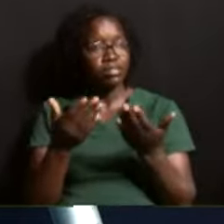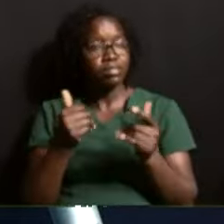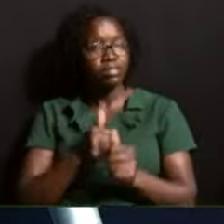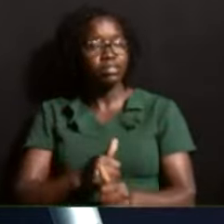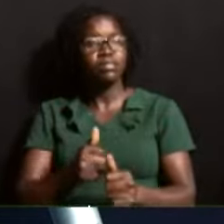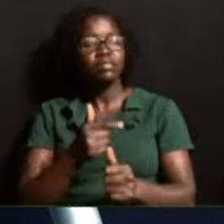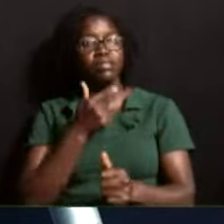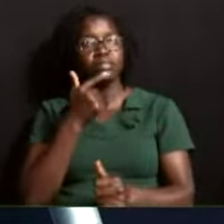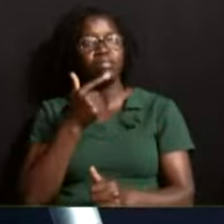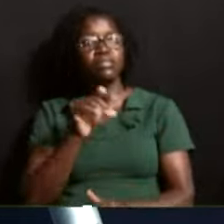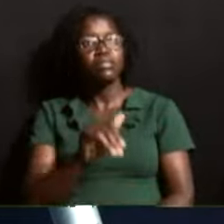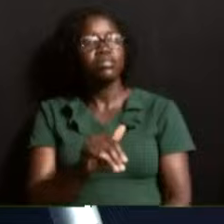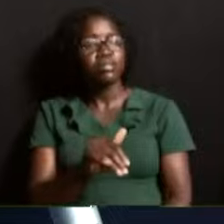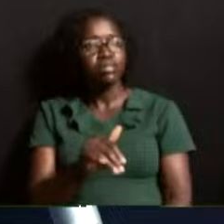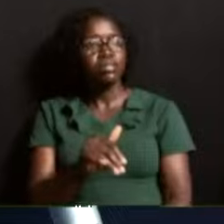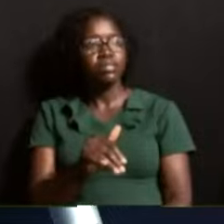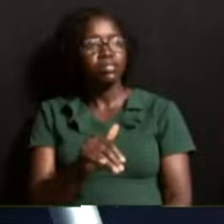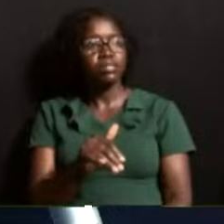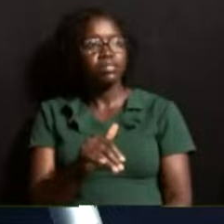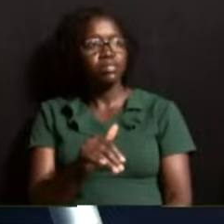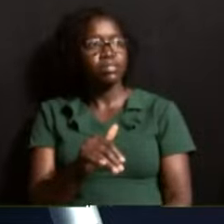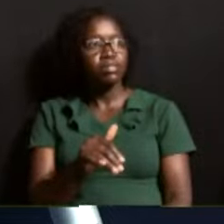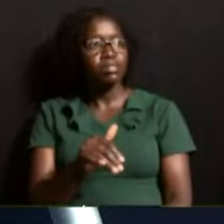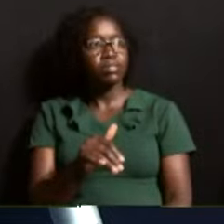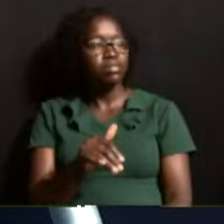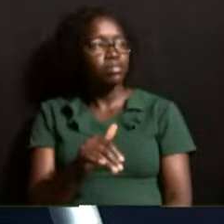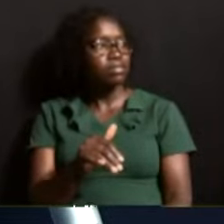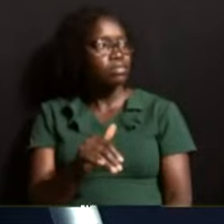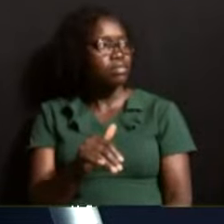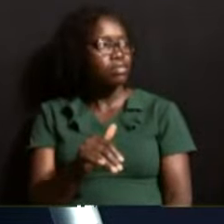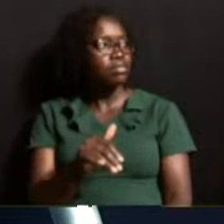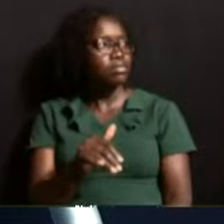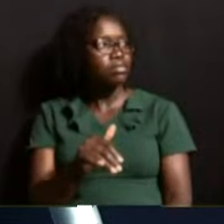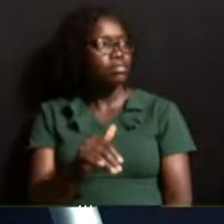Paul that. Where the Apostle Paul says,